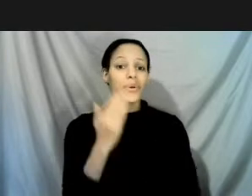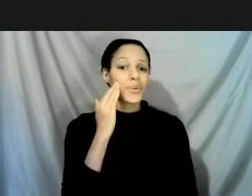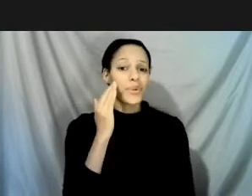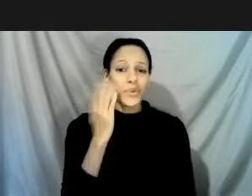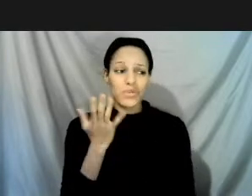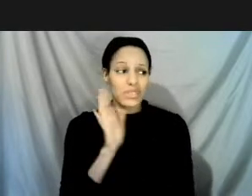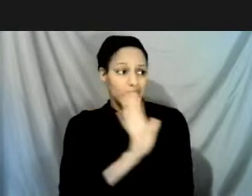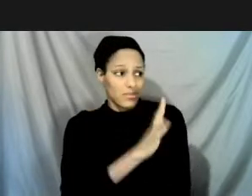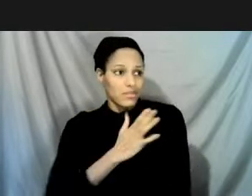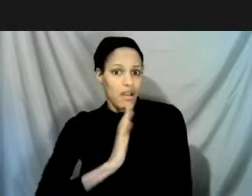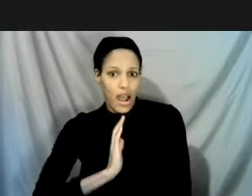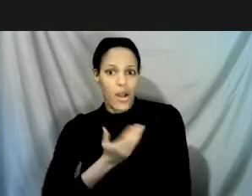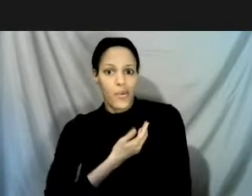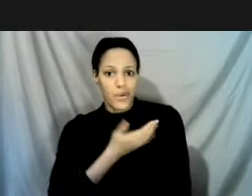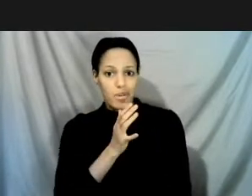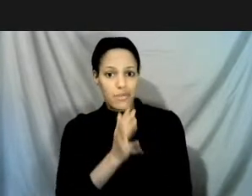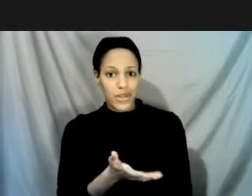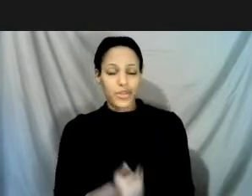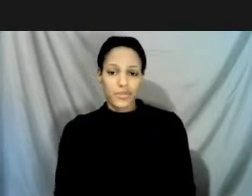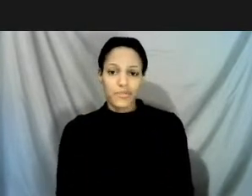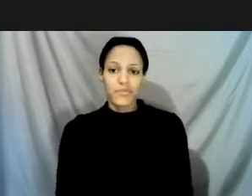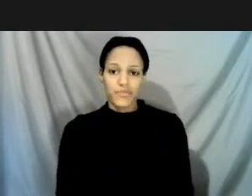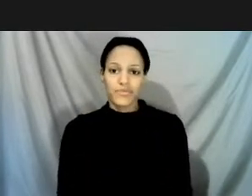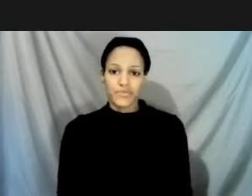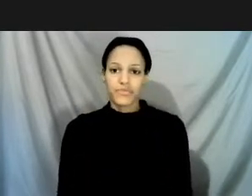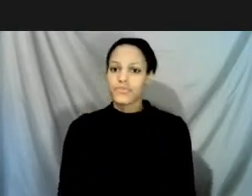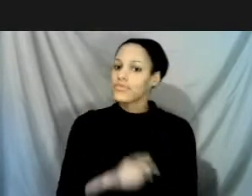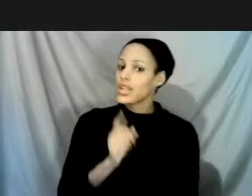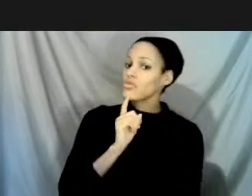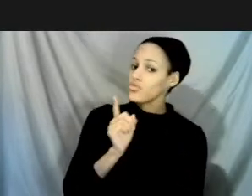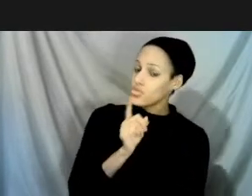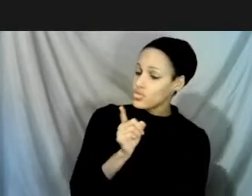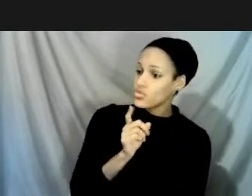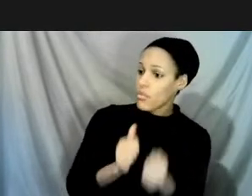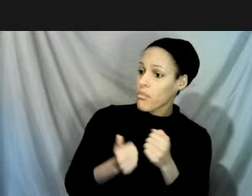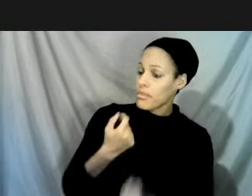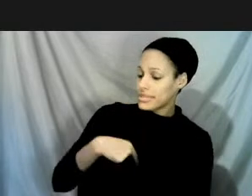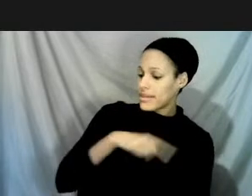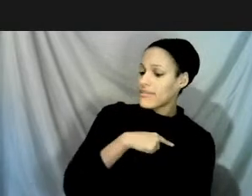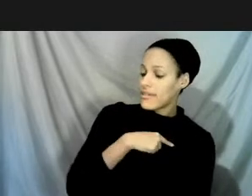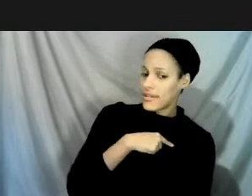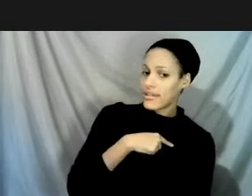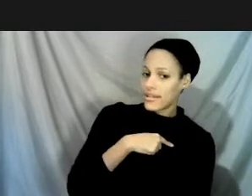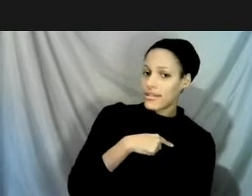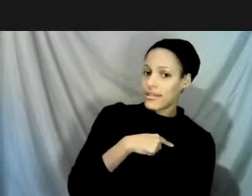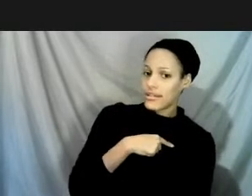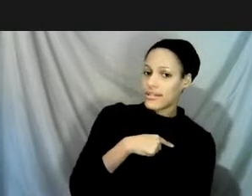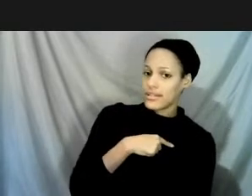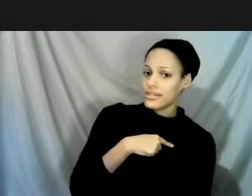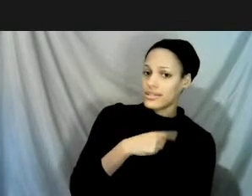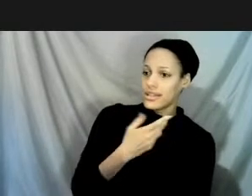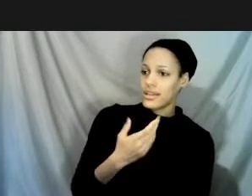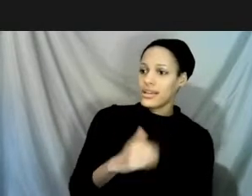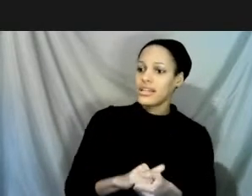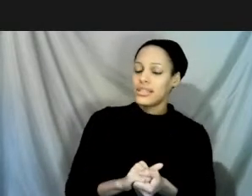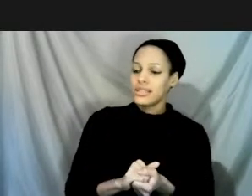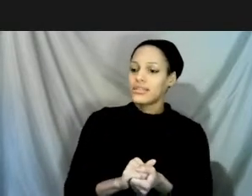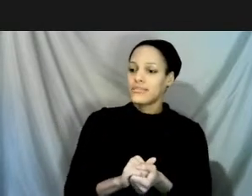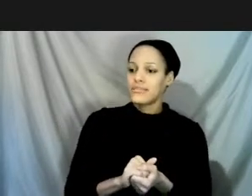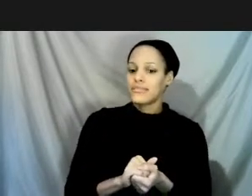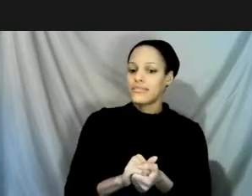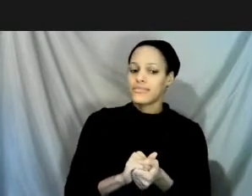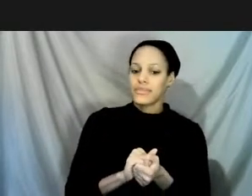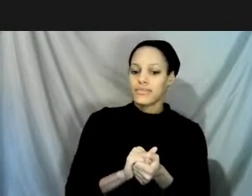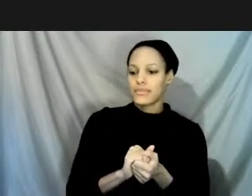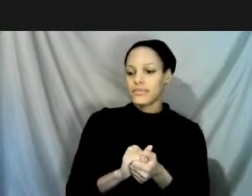know, everybody knew it. I think that's true for most of us, that the intermarrying